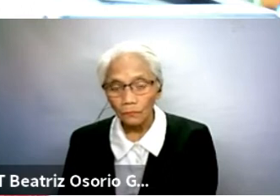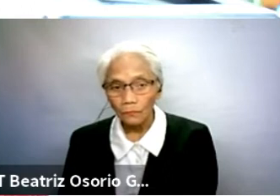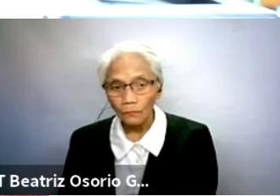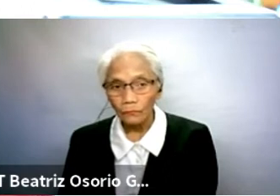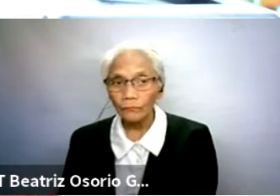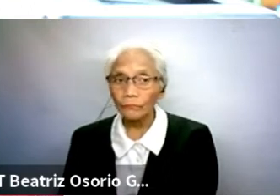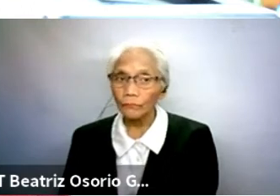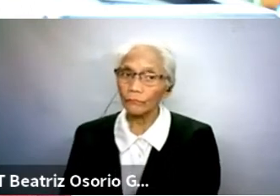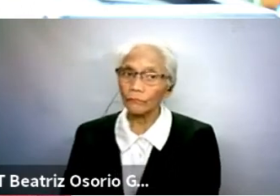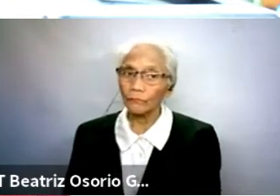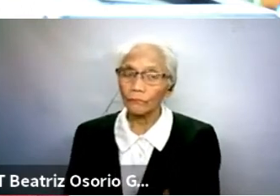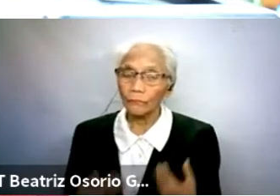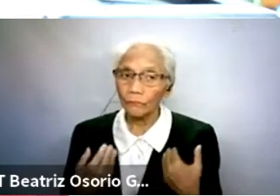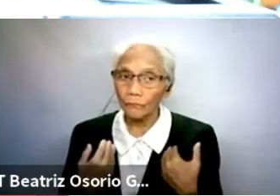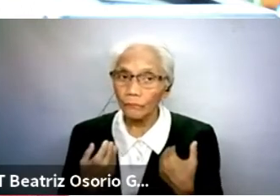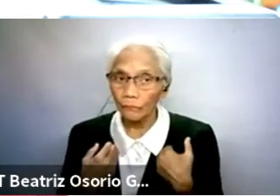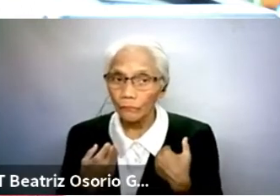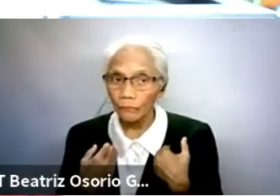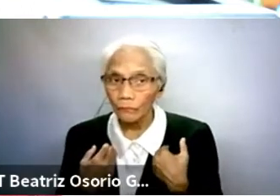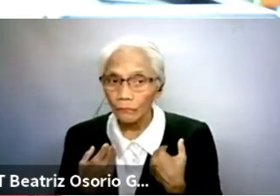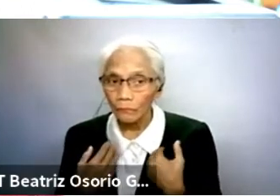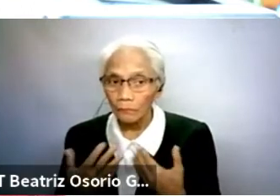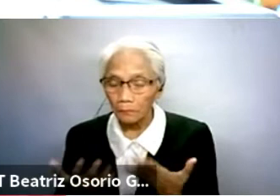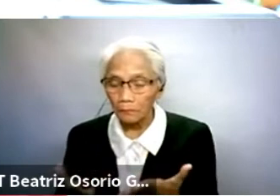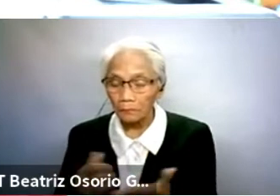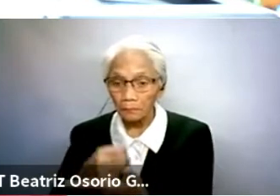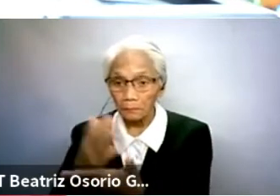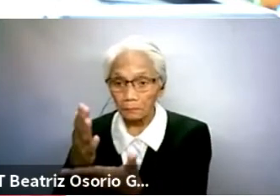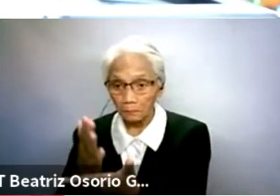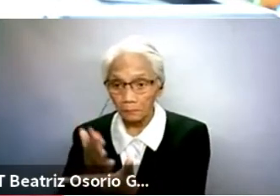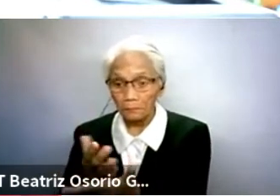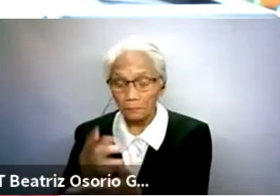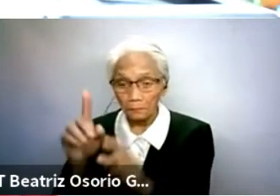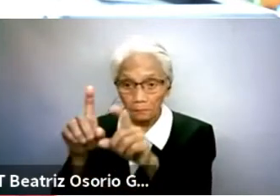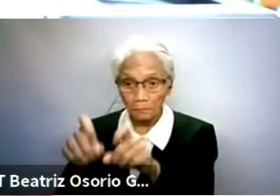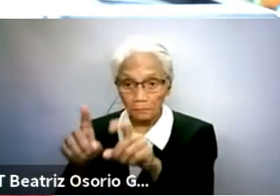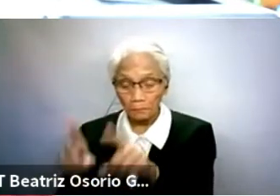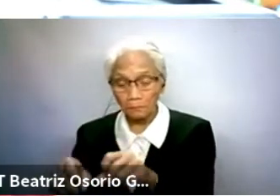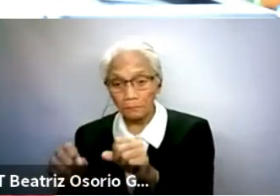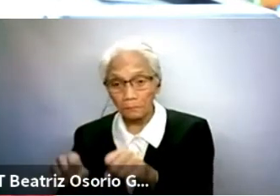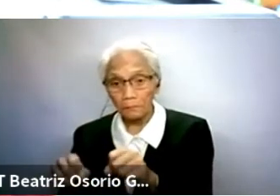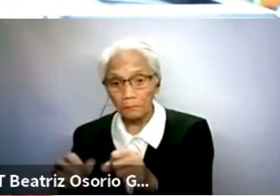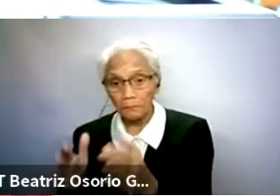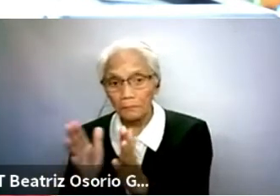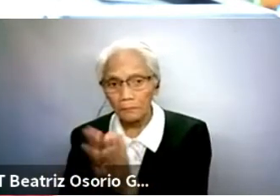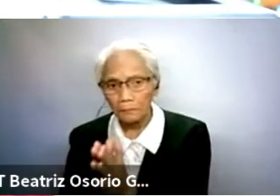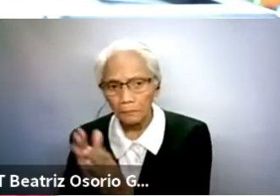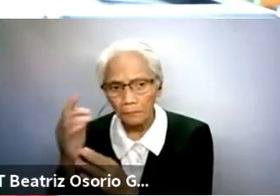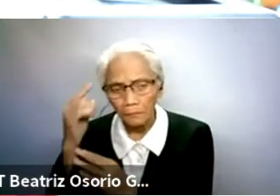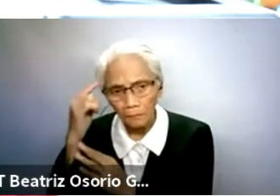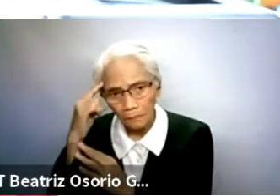Maybe I even though some of the question may be answered partly or what, I think many